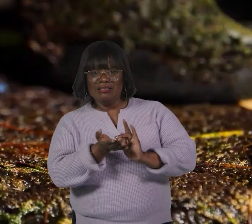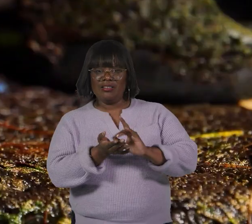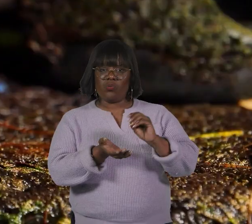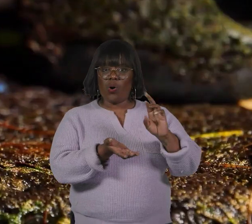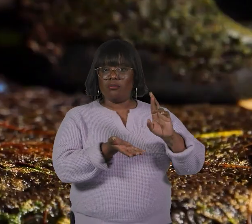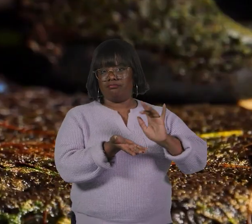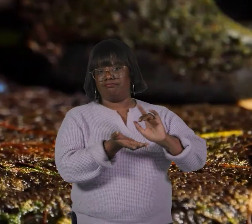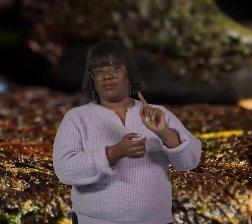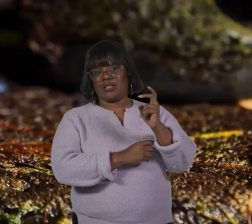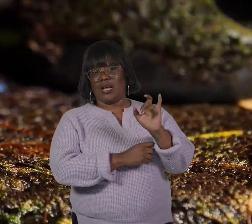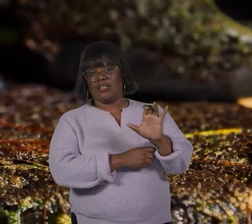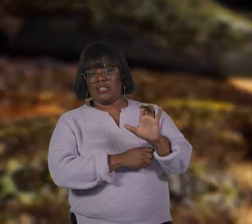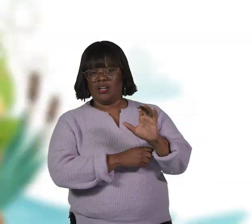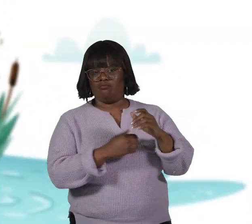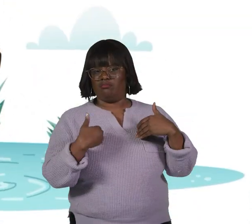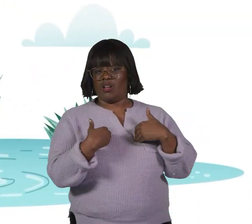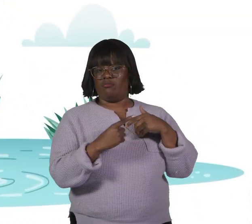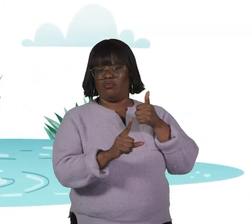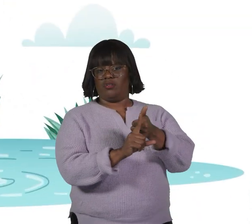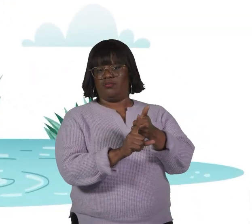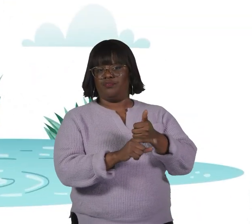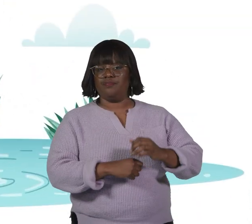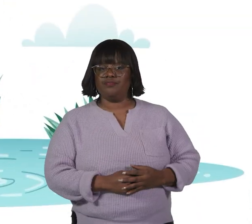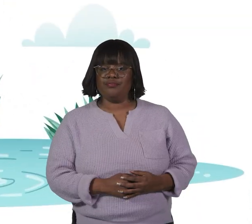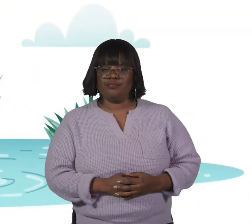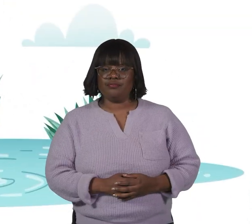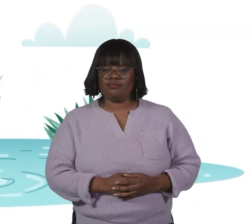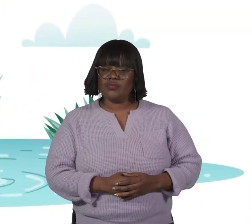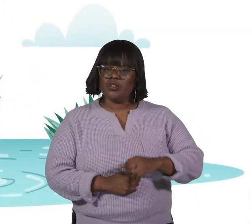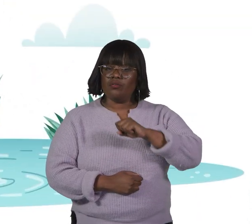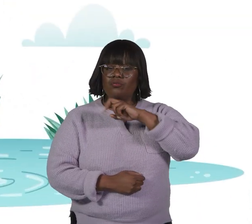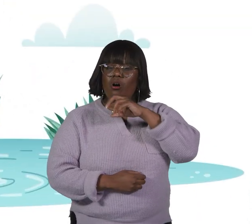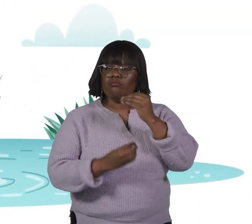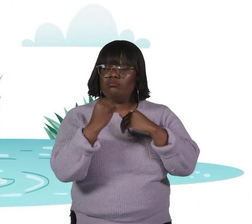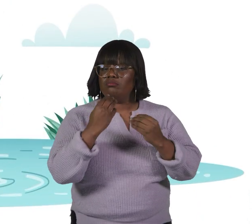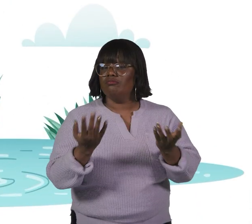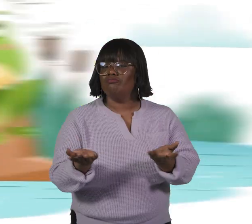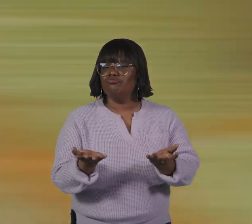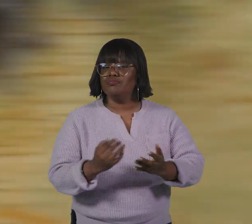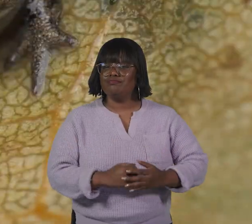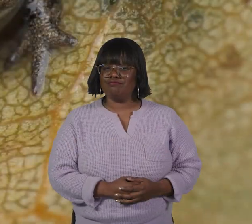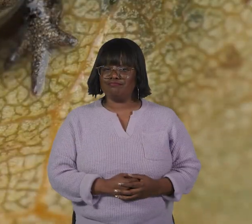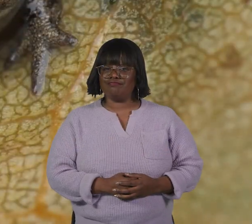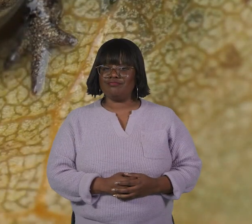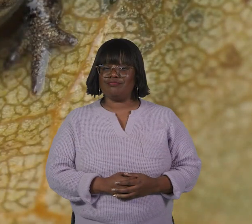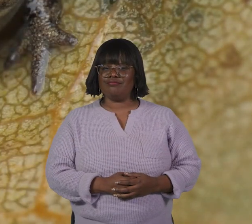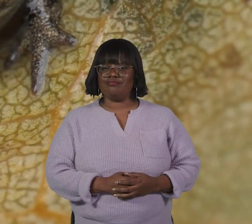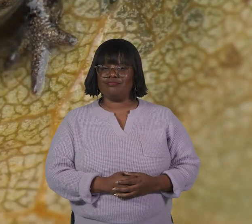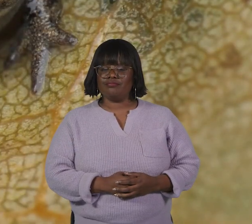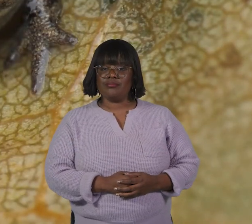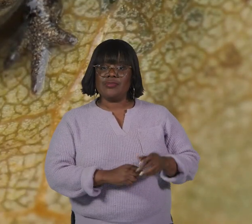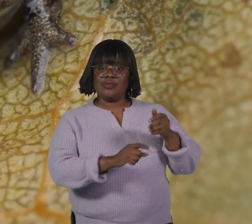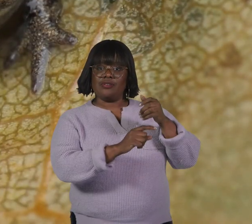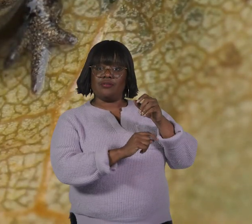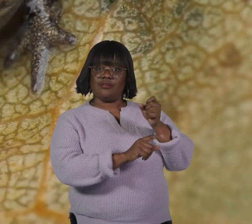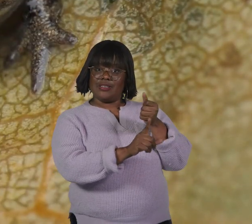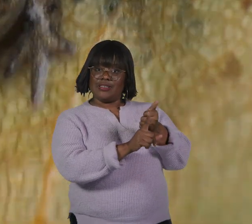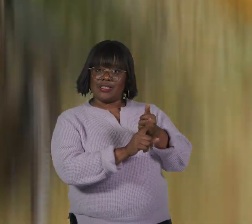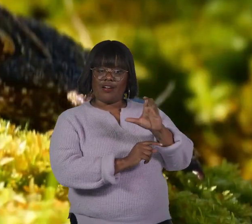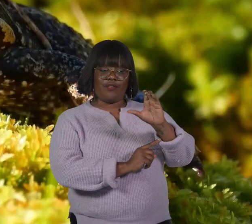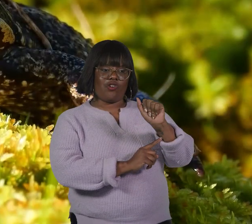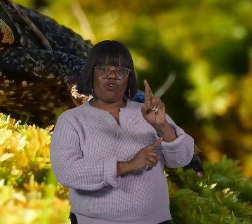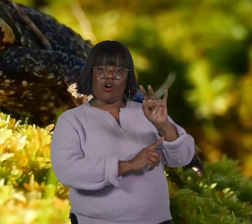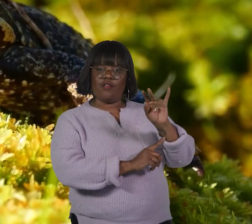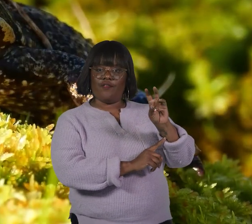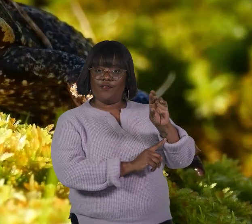poisonous animals. What do frogs eat? Frogs are carnivores.